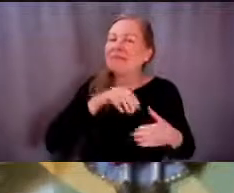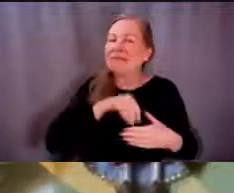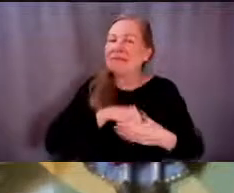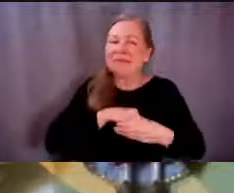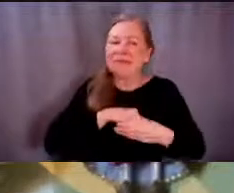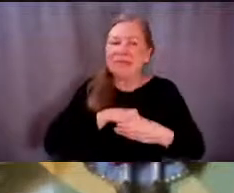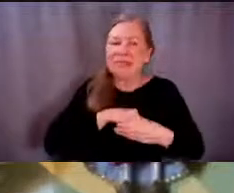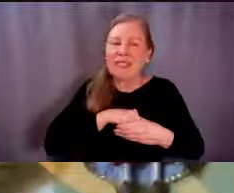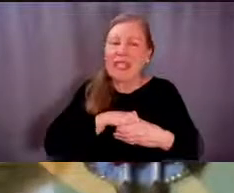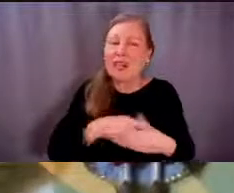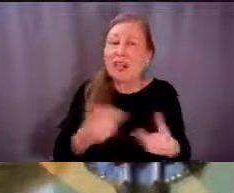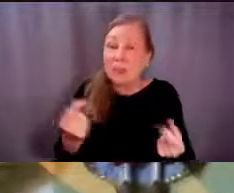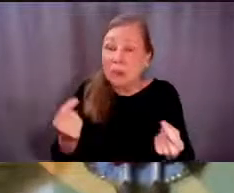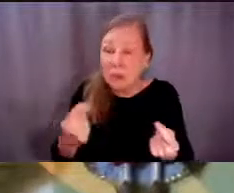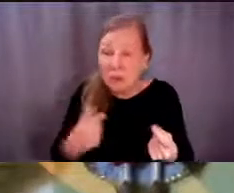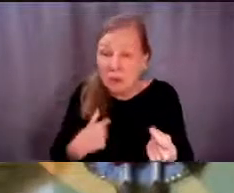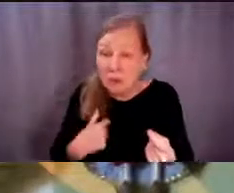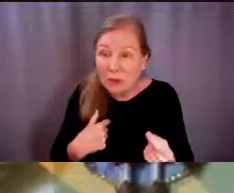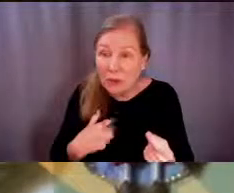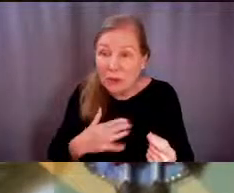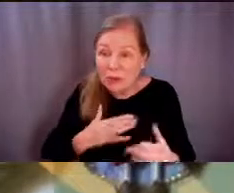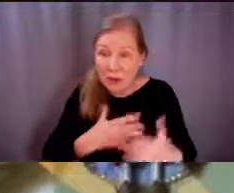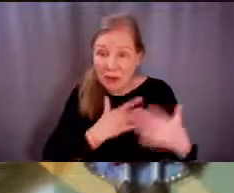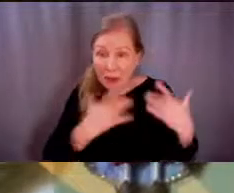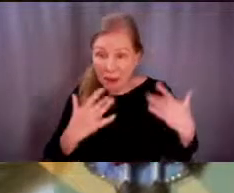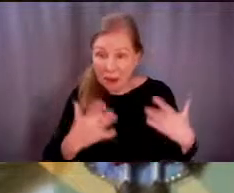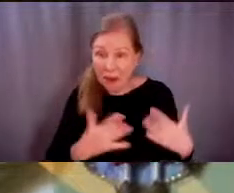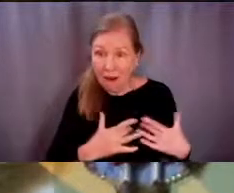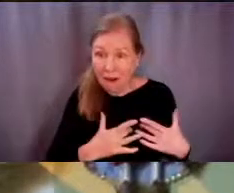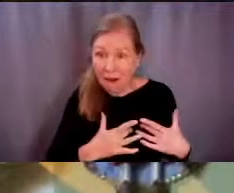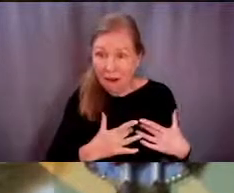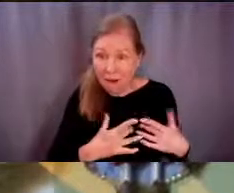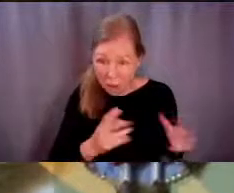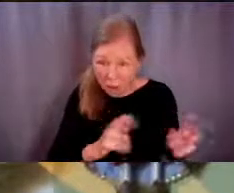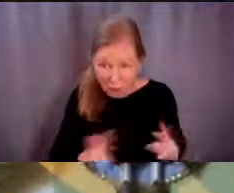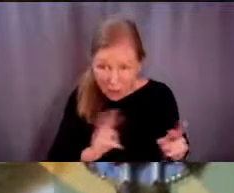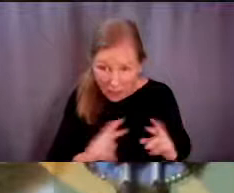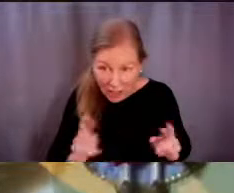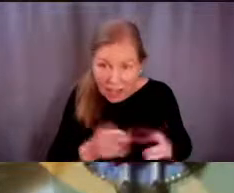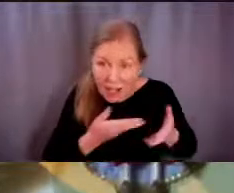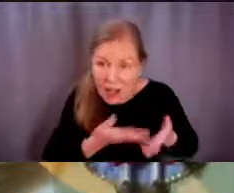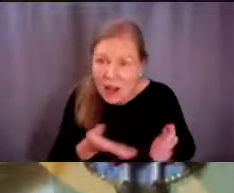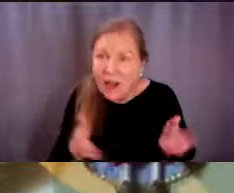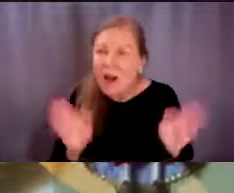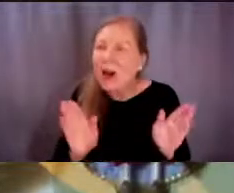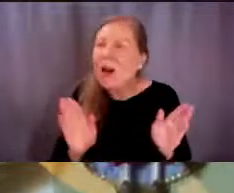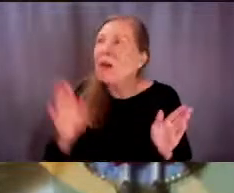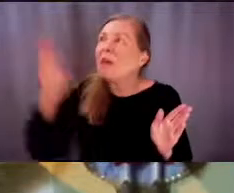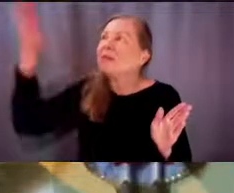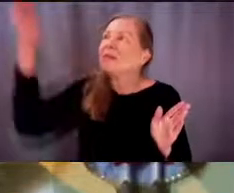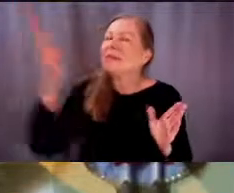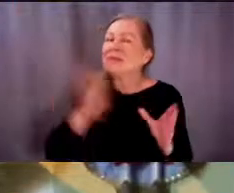heart, and I shall prepare him my